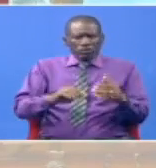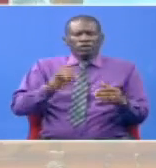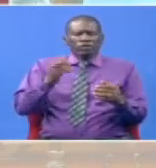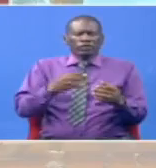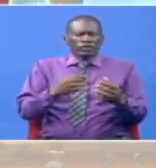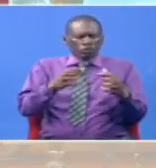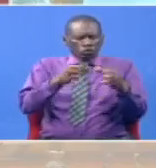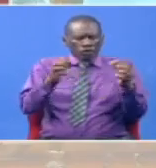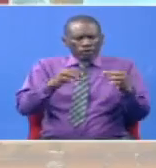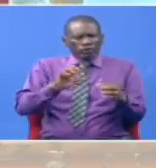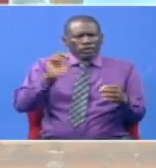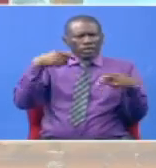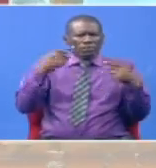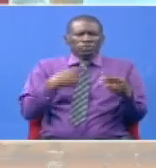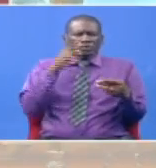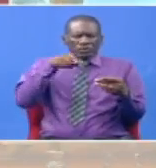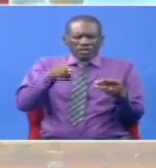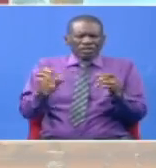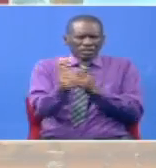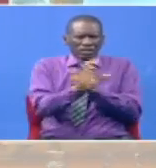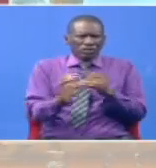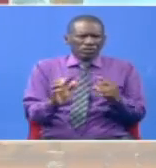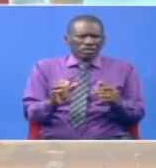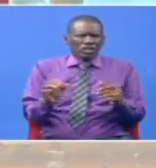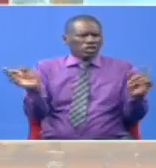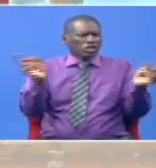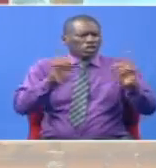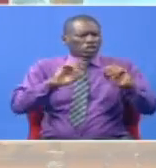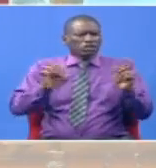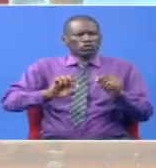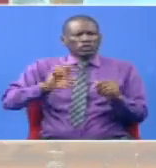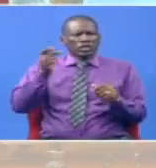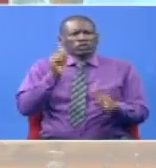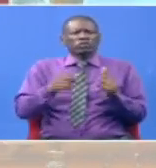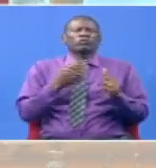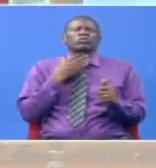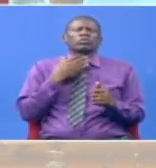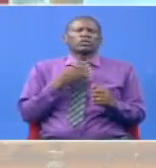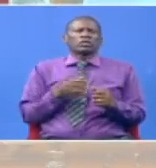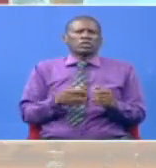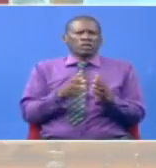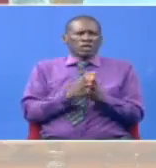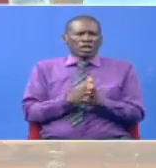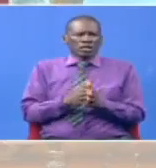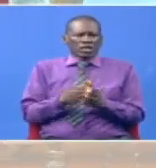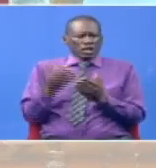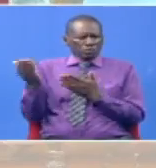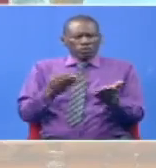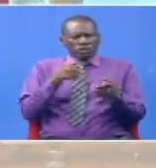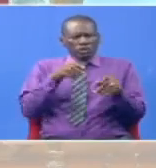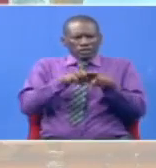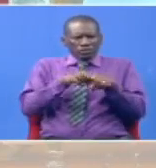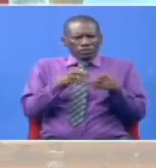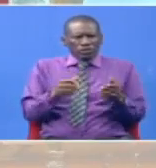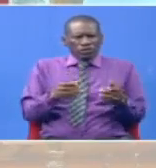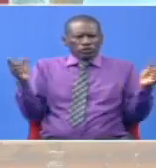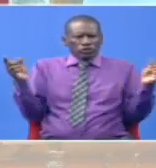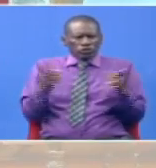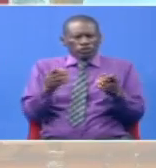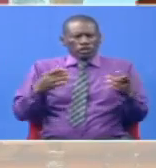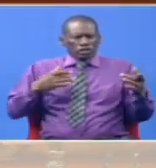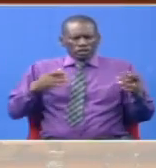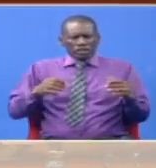of Kenyans who say that this country is not the Kenya we want. And I borrow the same format of brief and